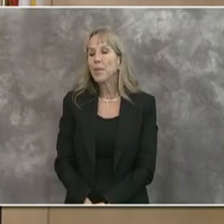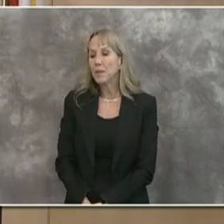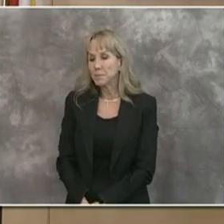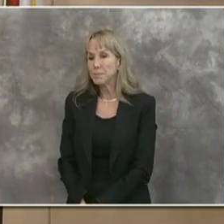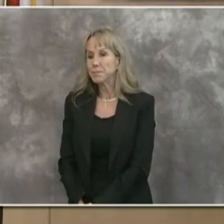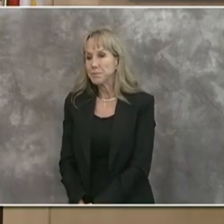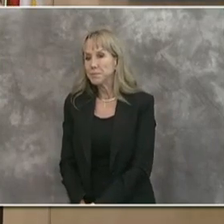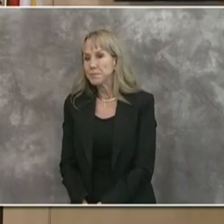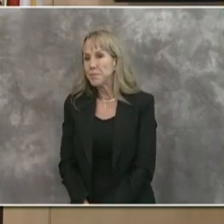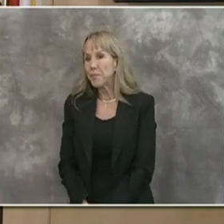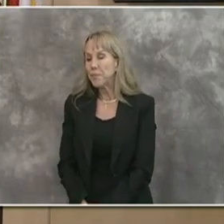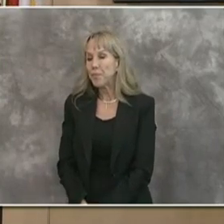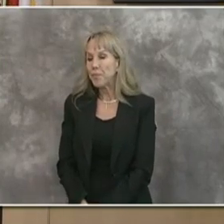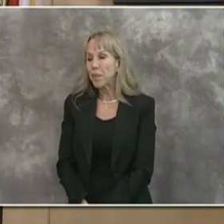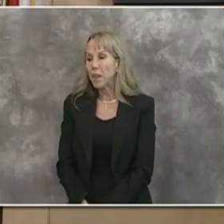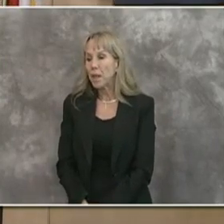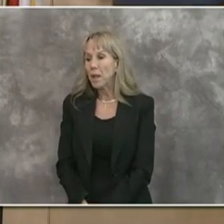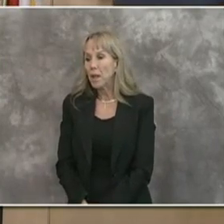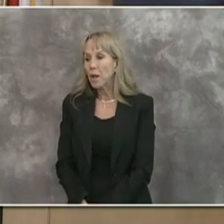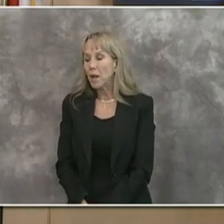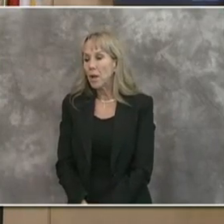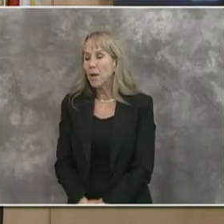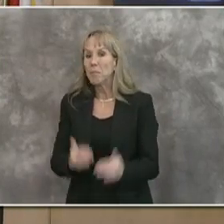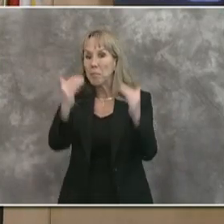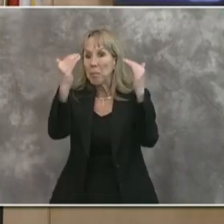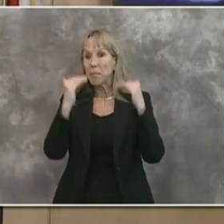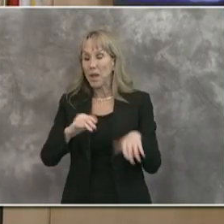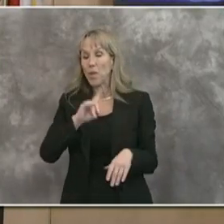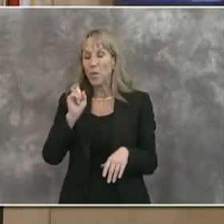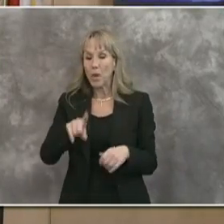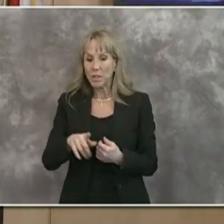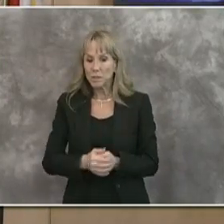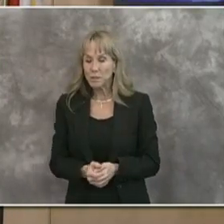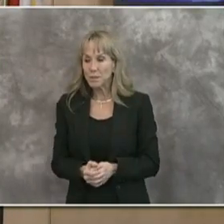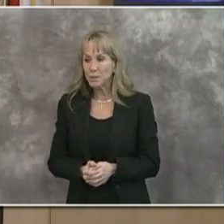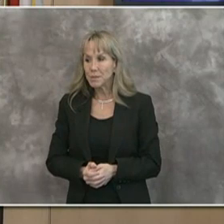Thank you. Okay, let's go to the next question.